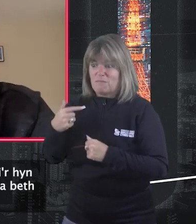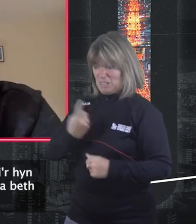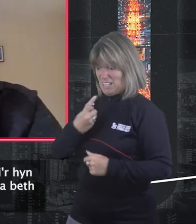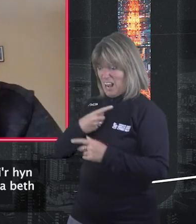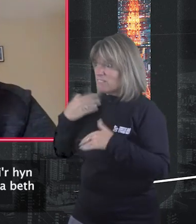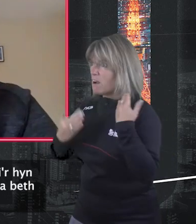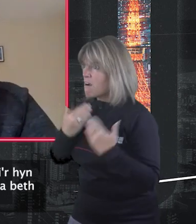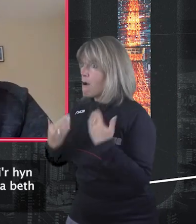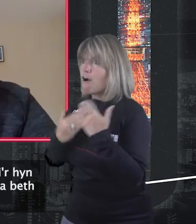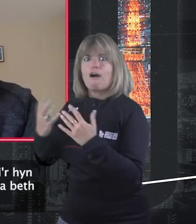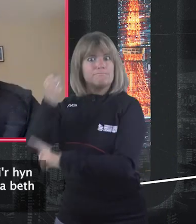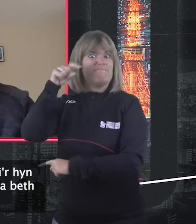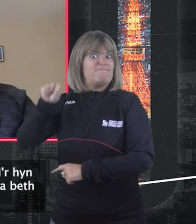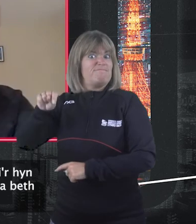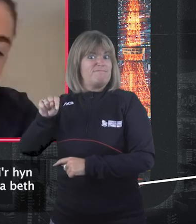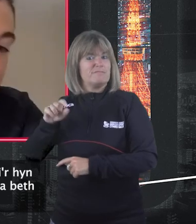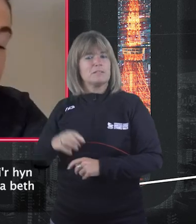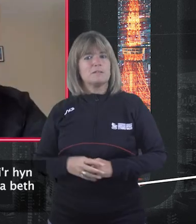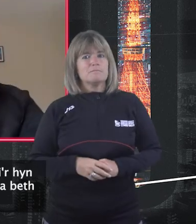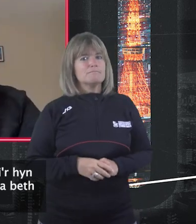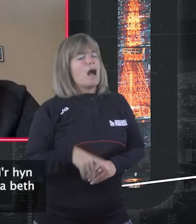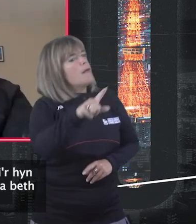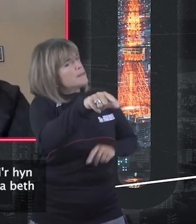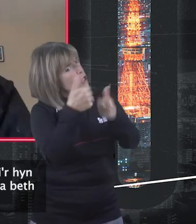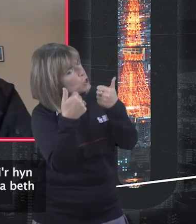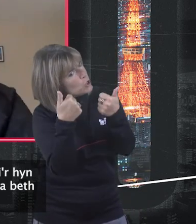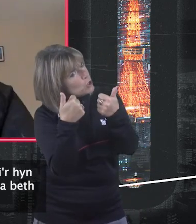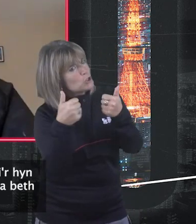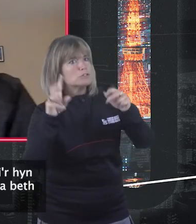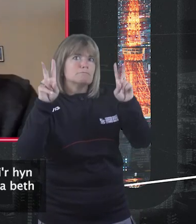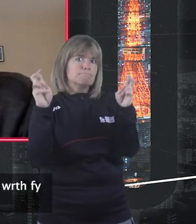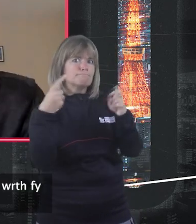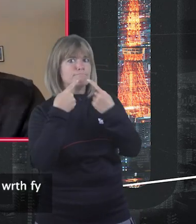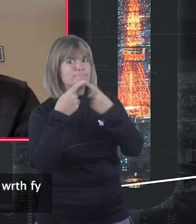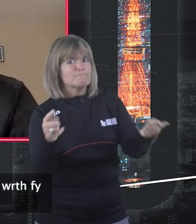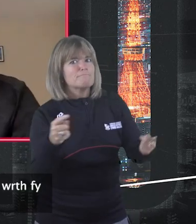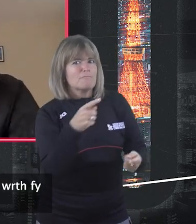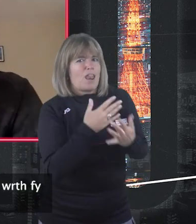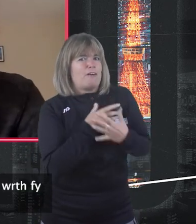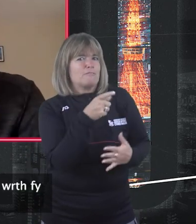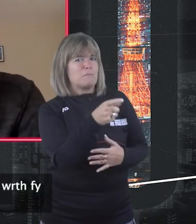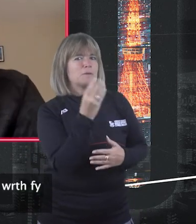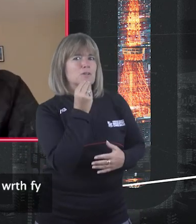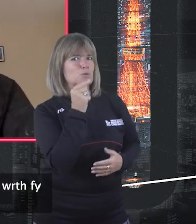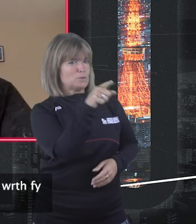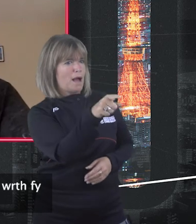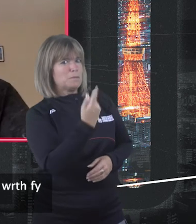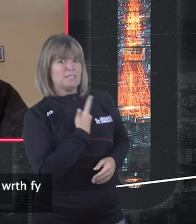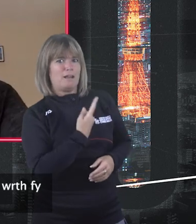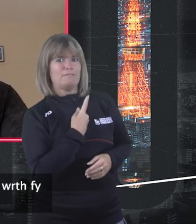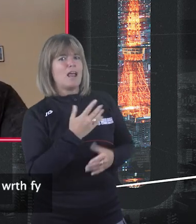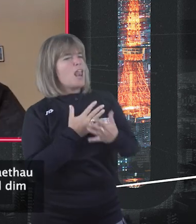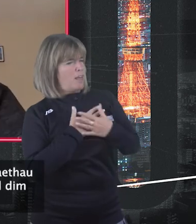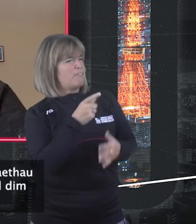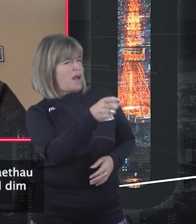Short and sweet, I know, but that's what I've learned for myself. It's a good mantra. I'm loving that. I might use that. I love